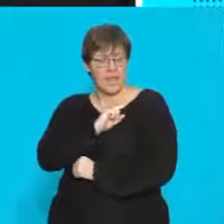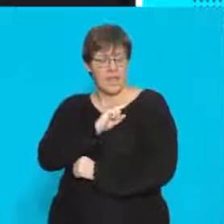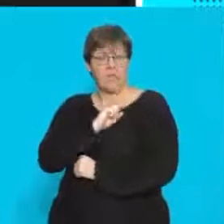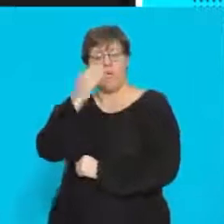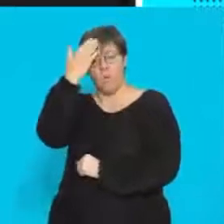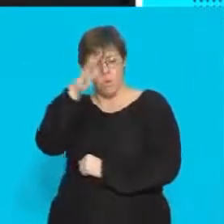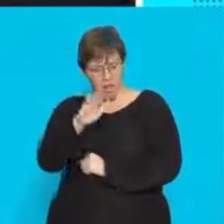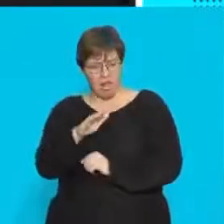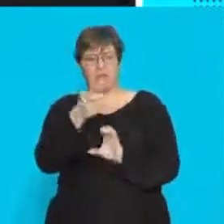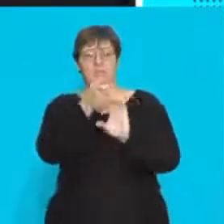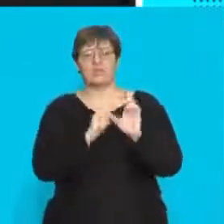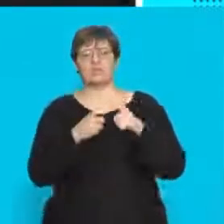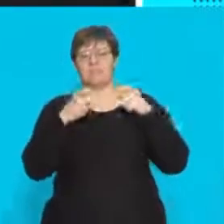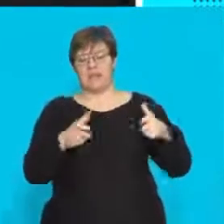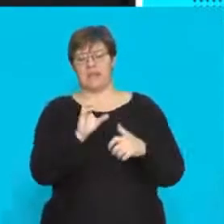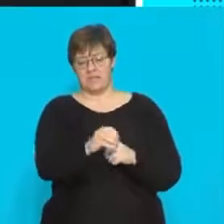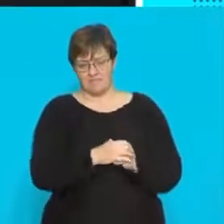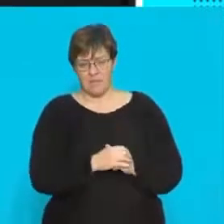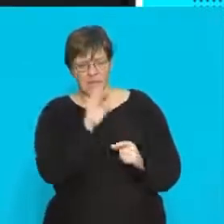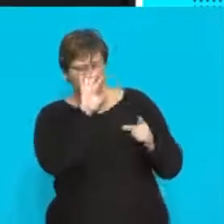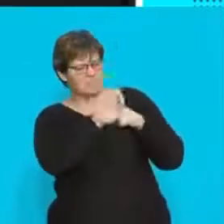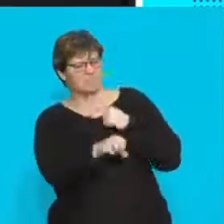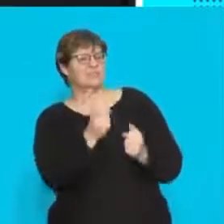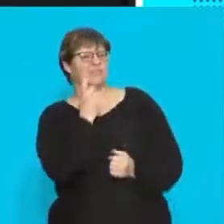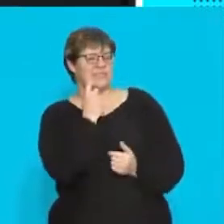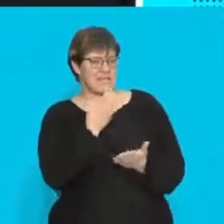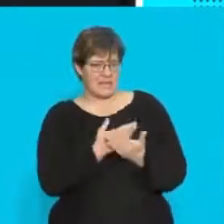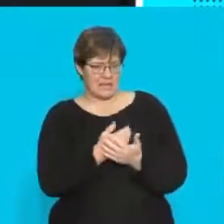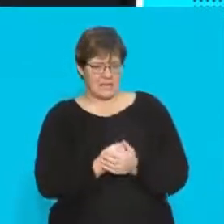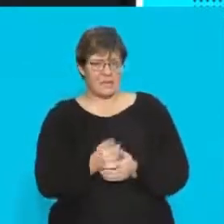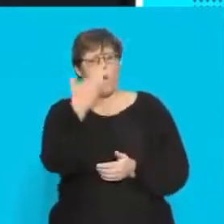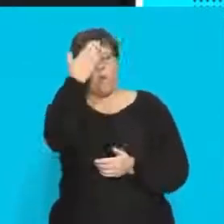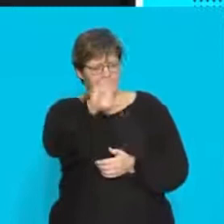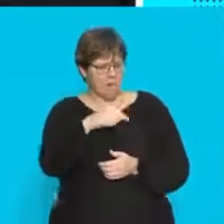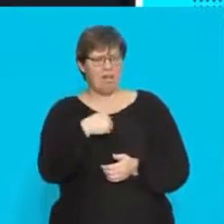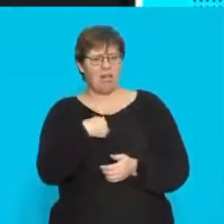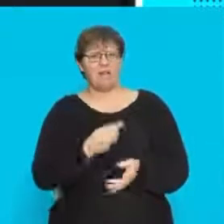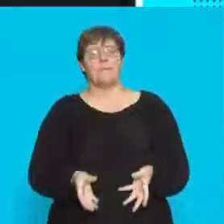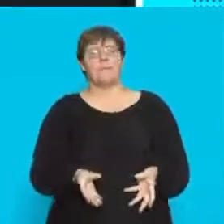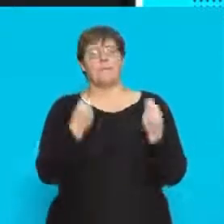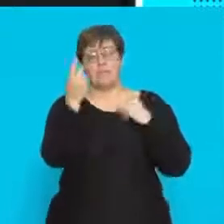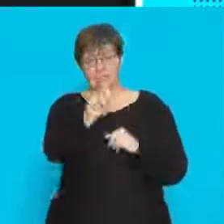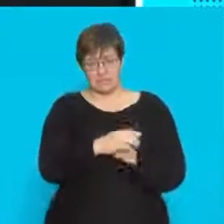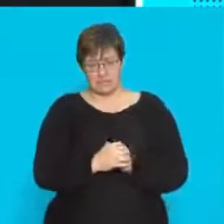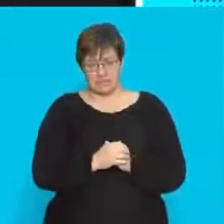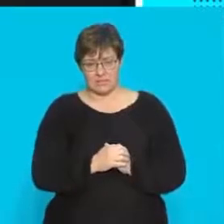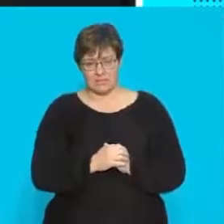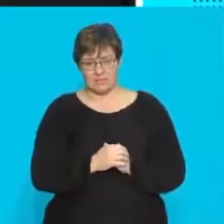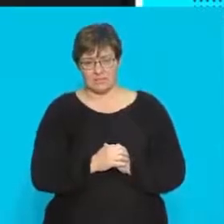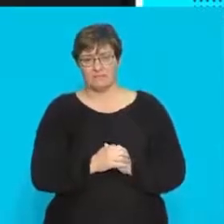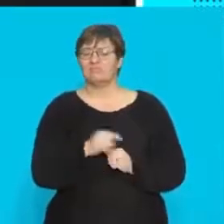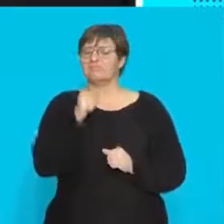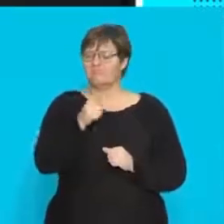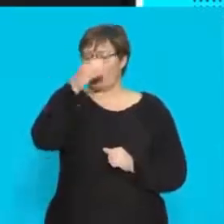I know it's going to be a big potato. So it's predictable. I know what I'm going to get. All